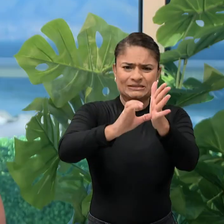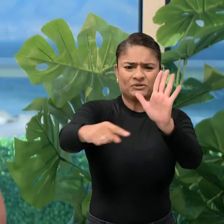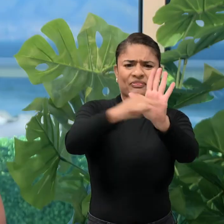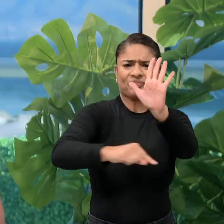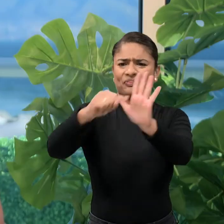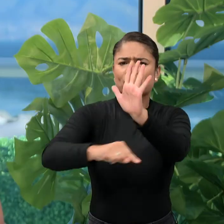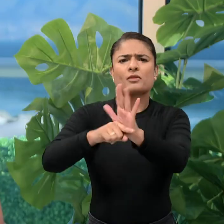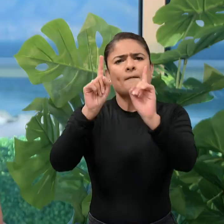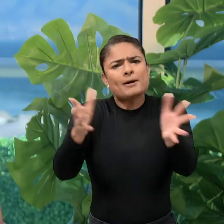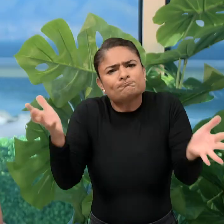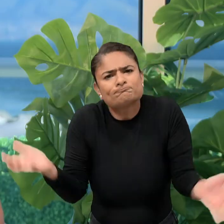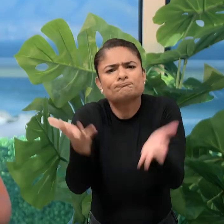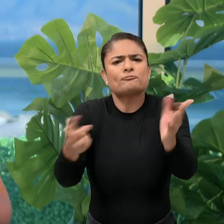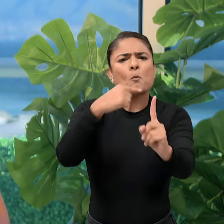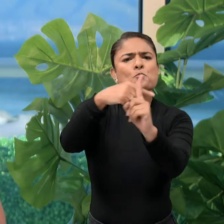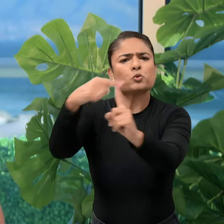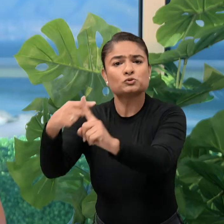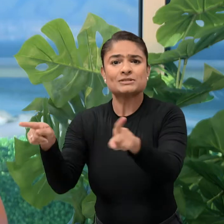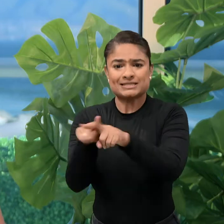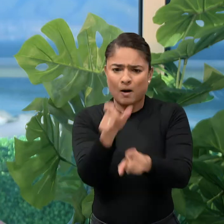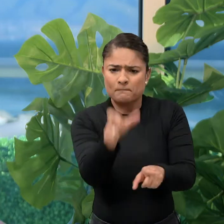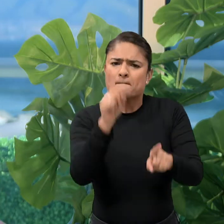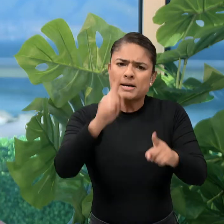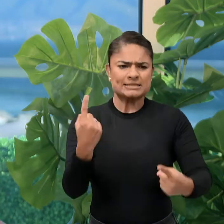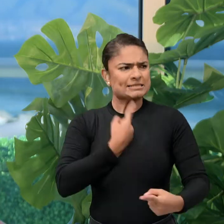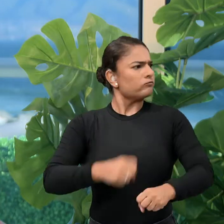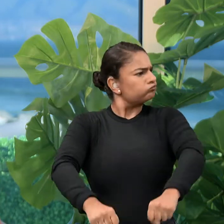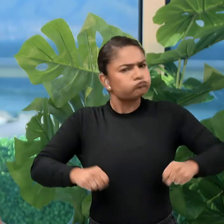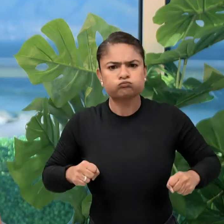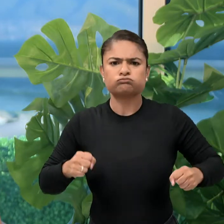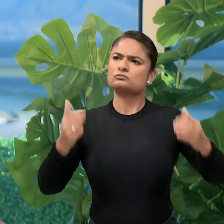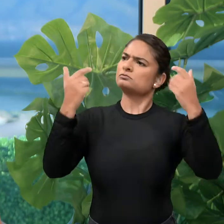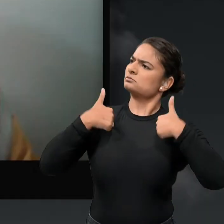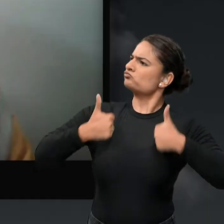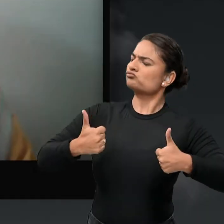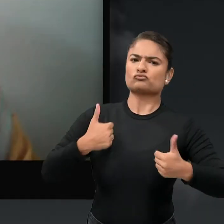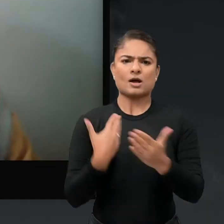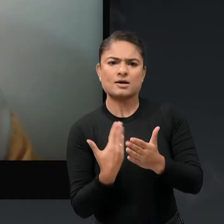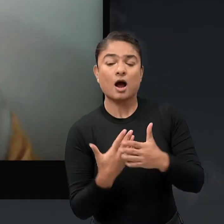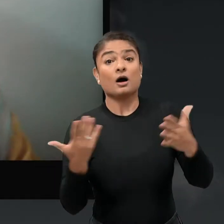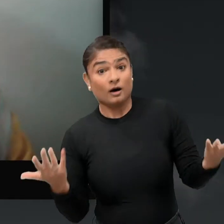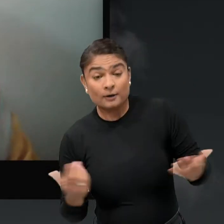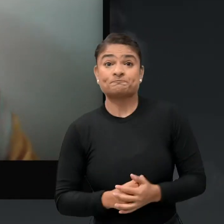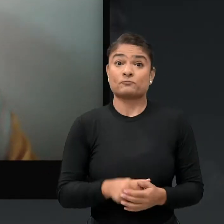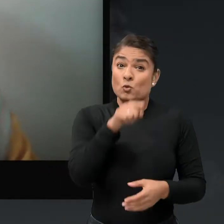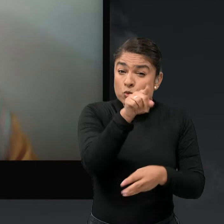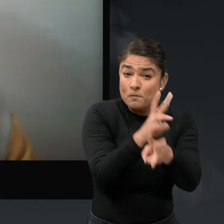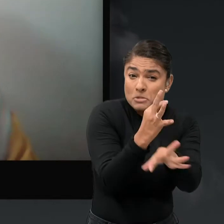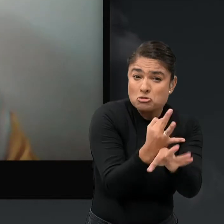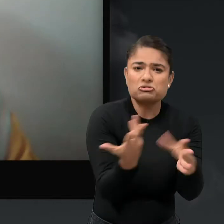disabilities aspire for more and also expect more for themselves? When you're a parent, it also